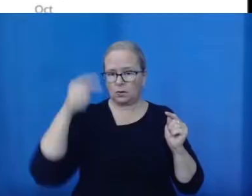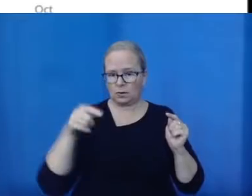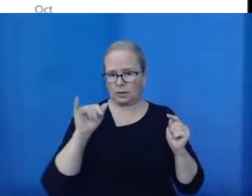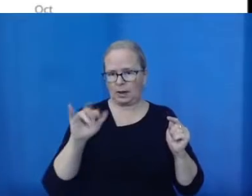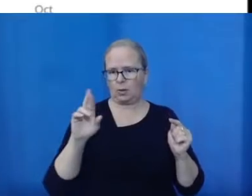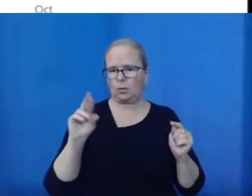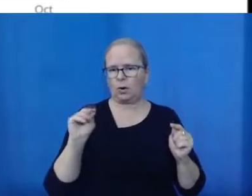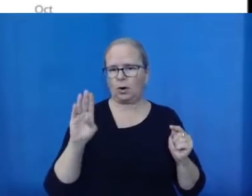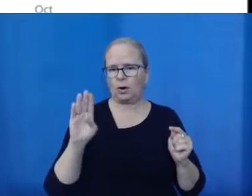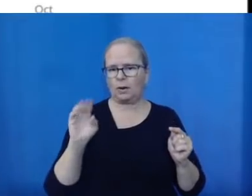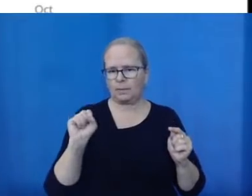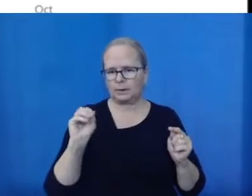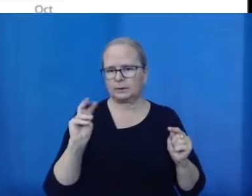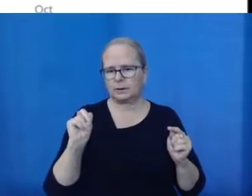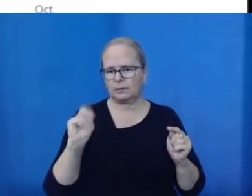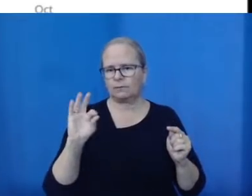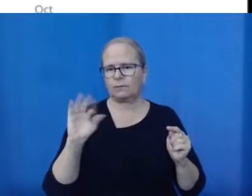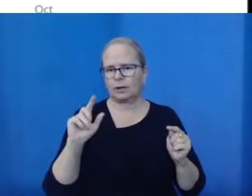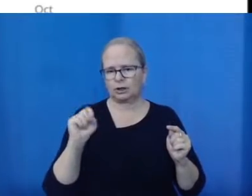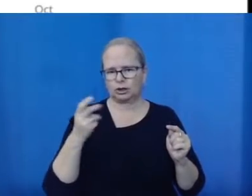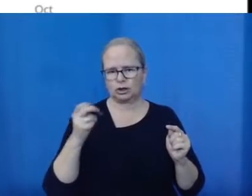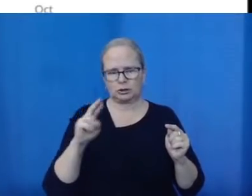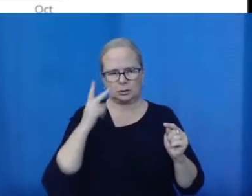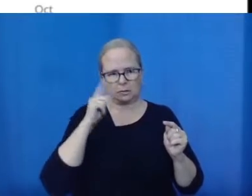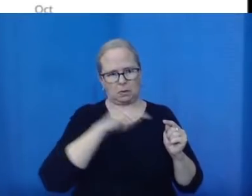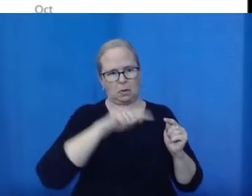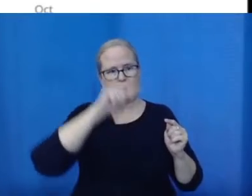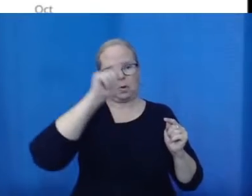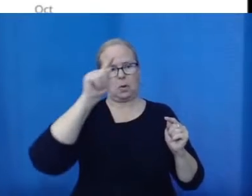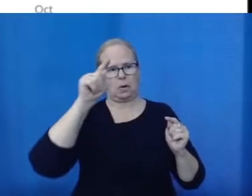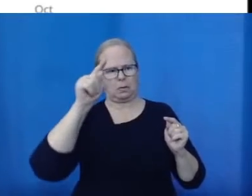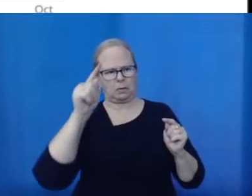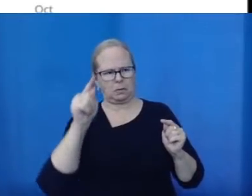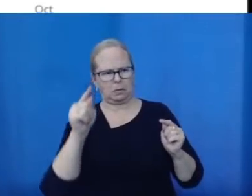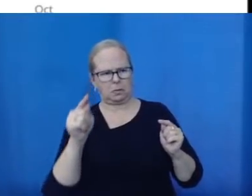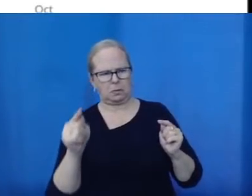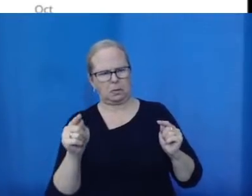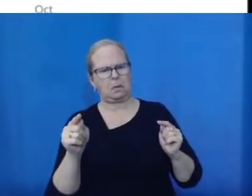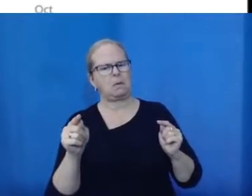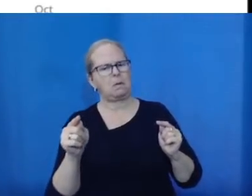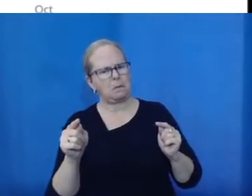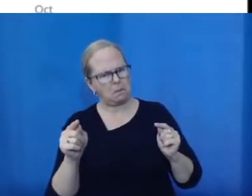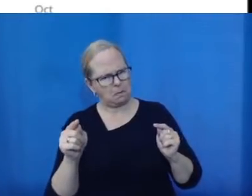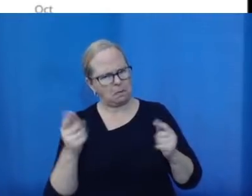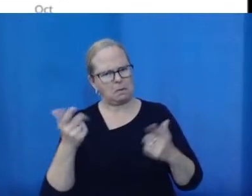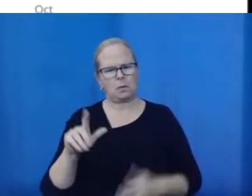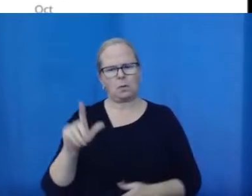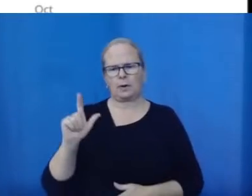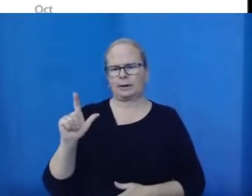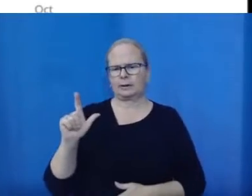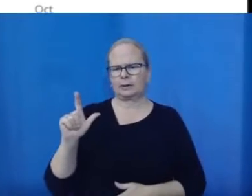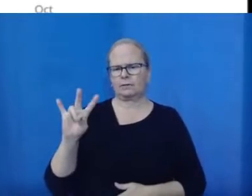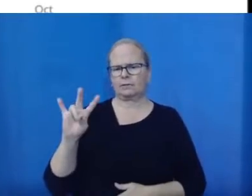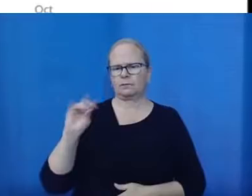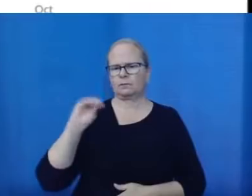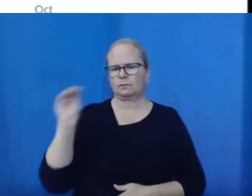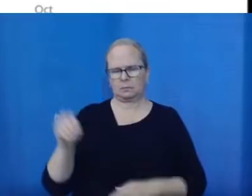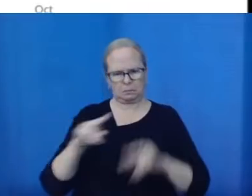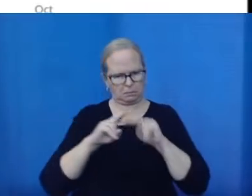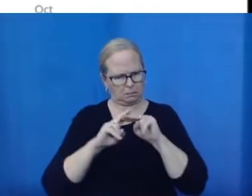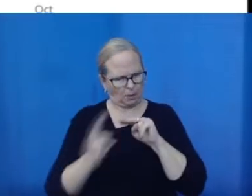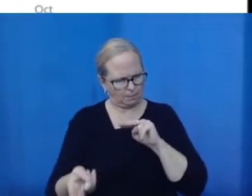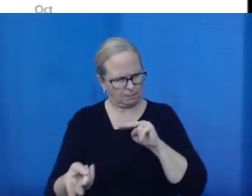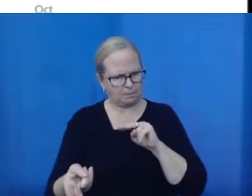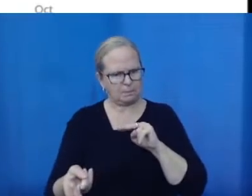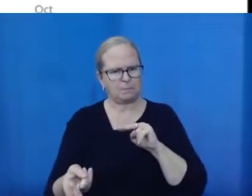fast. And in fact, we have a 27% drop week over week to yesterday. And that is exactly